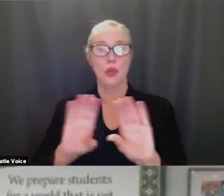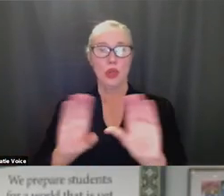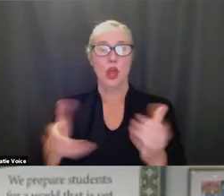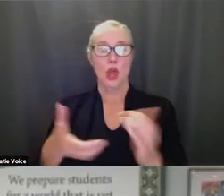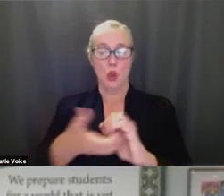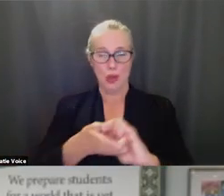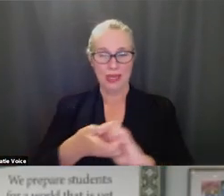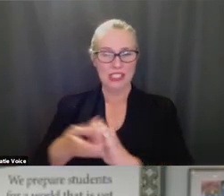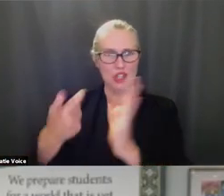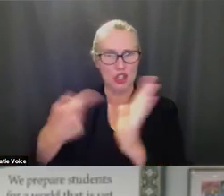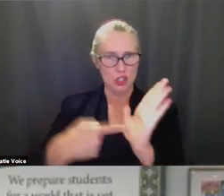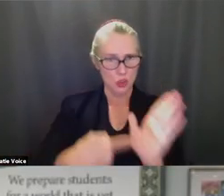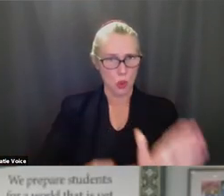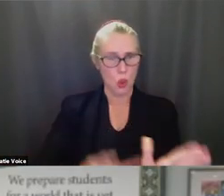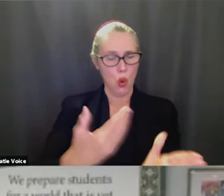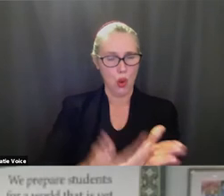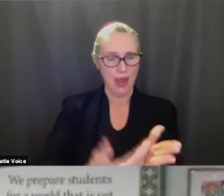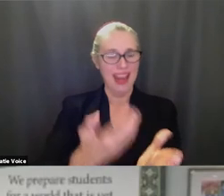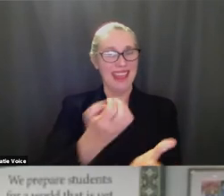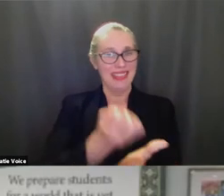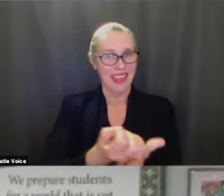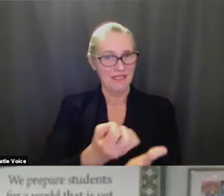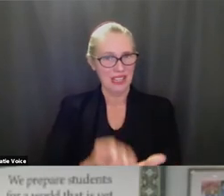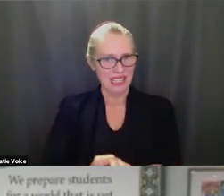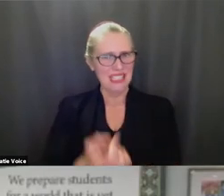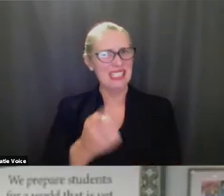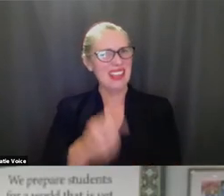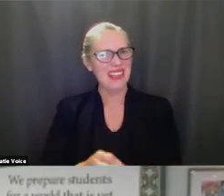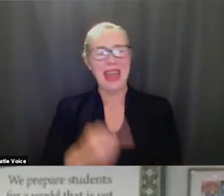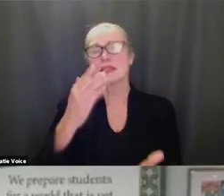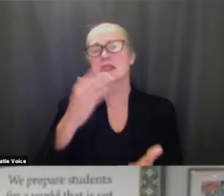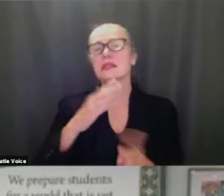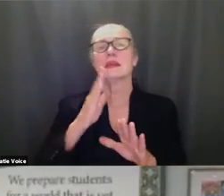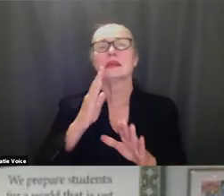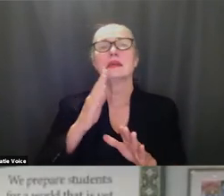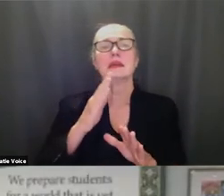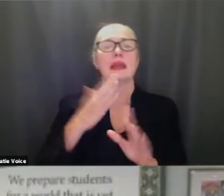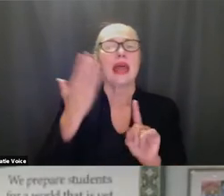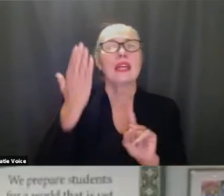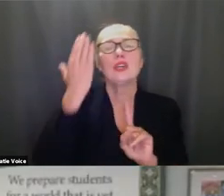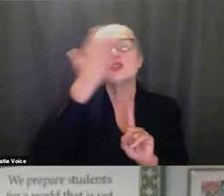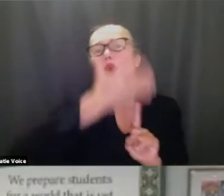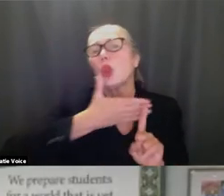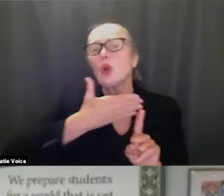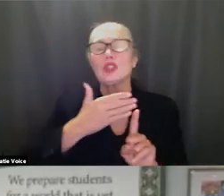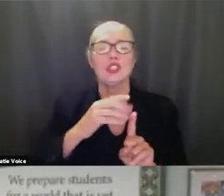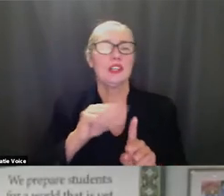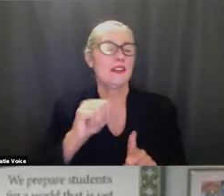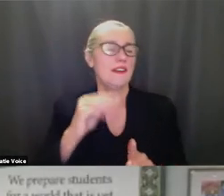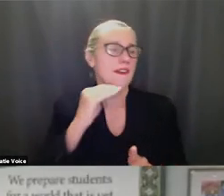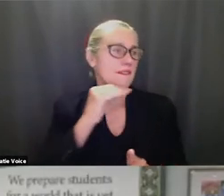evidence points to the fact that it is a delusion and a false narrative to claim feelings of safety around armed